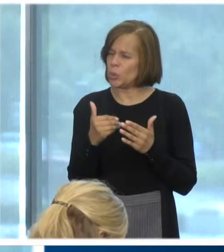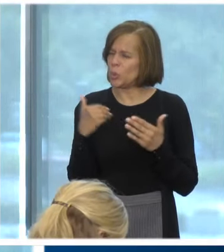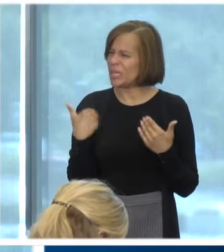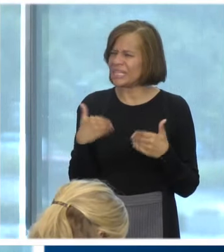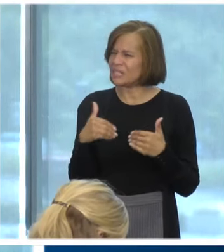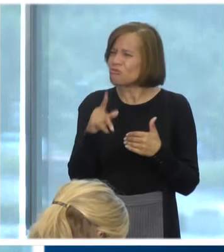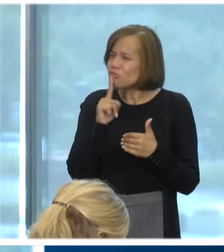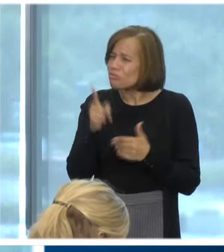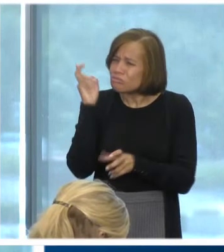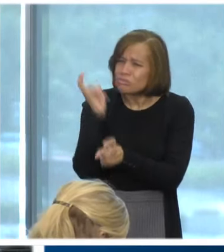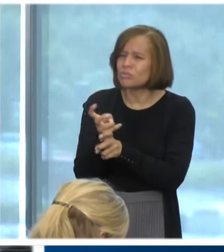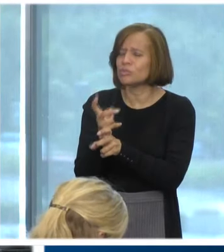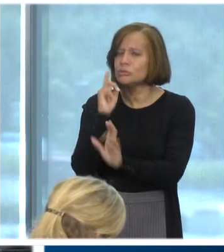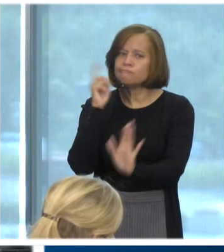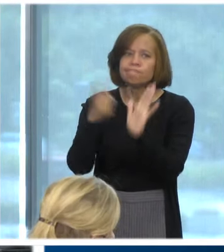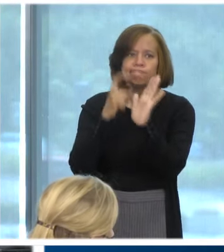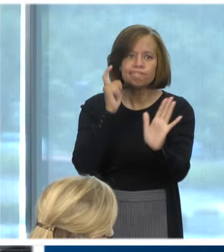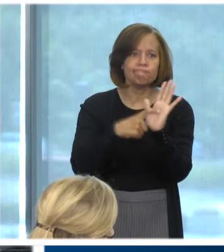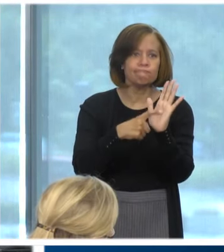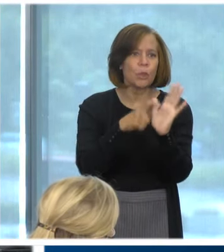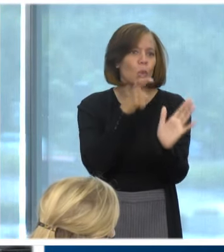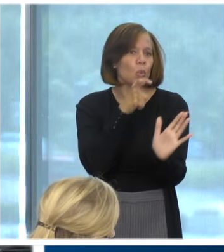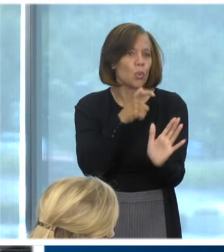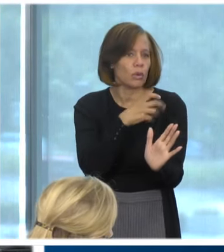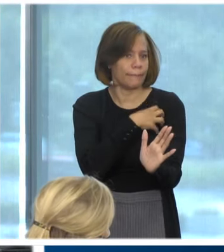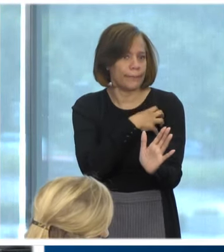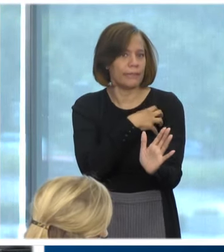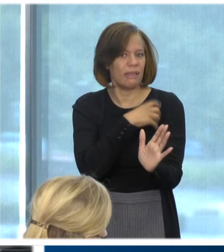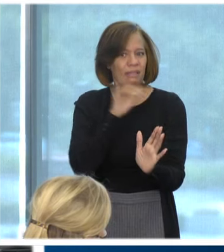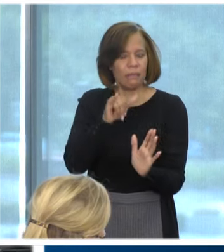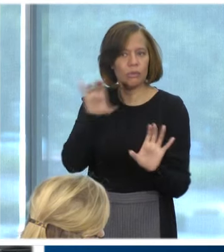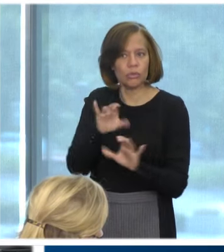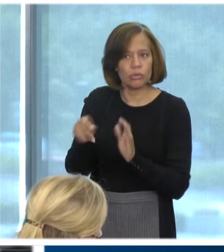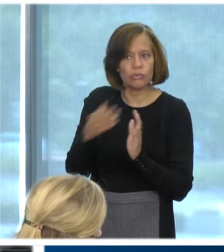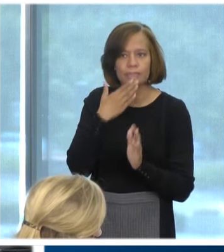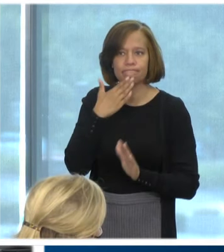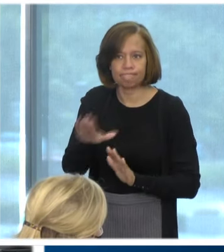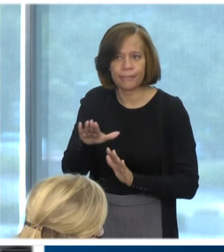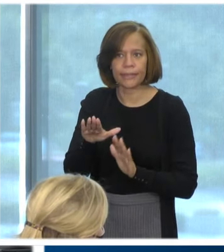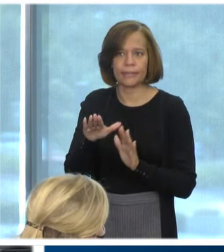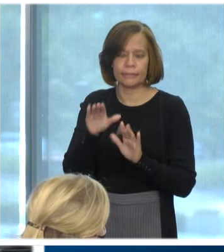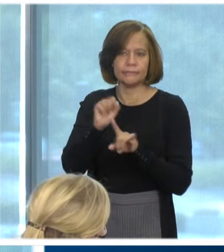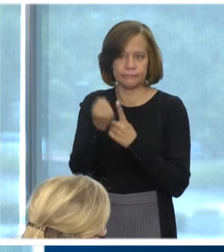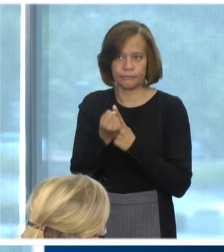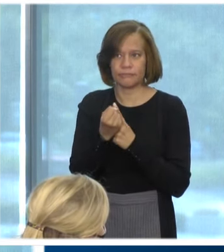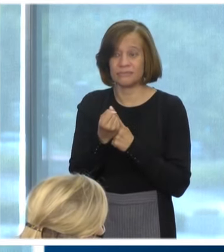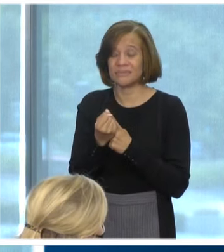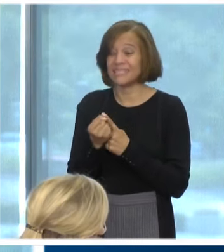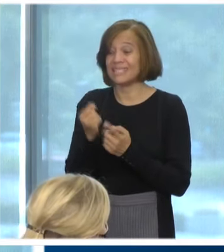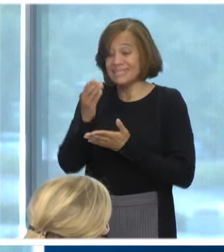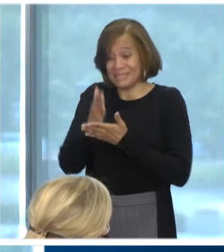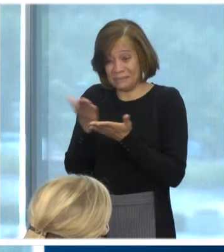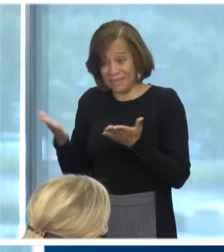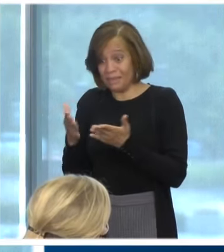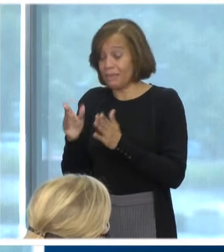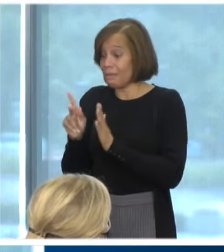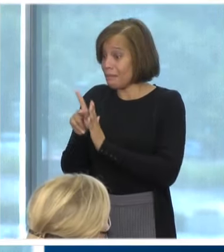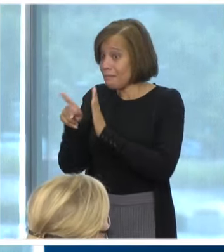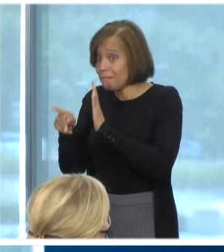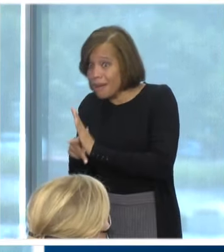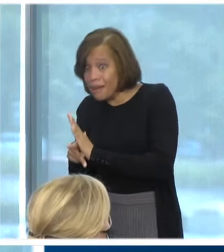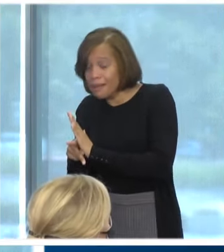officers involved. And in some cases where police actions were deemed within policy, it became clear